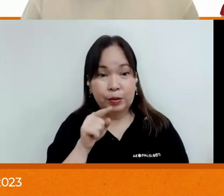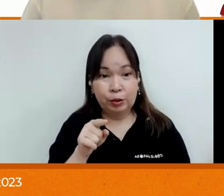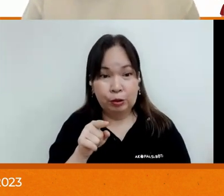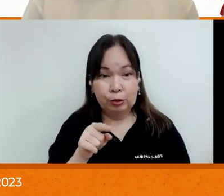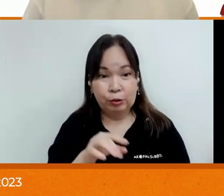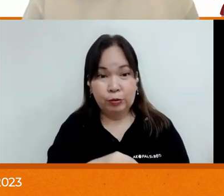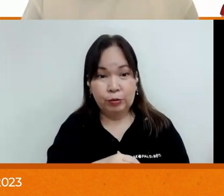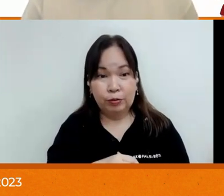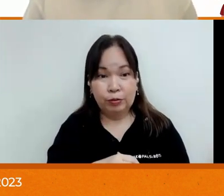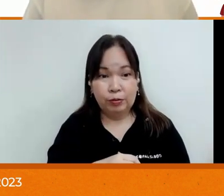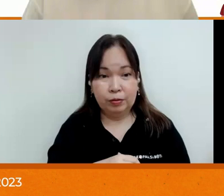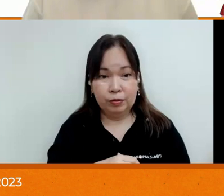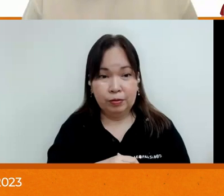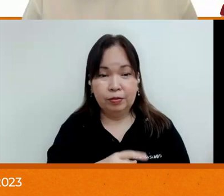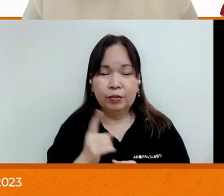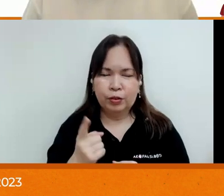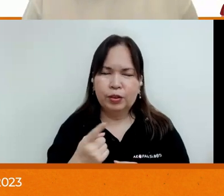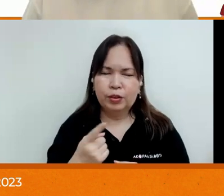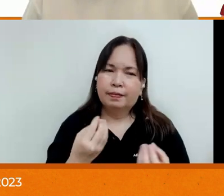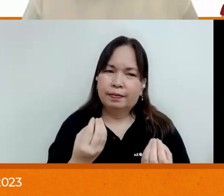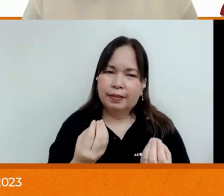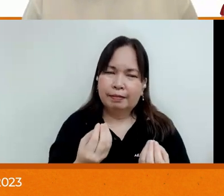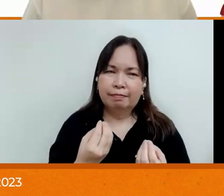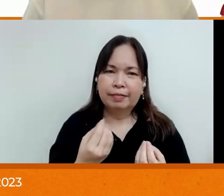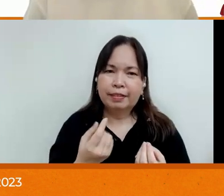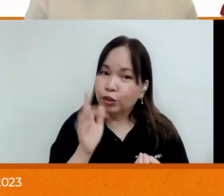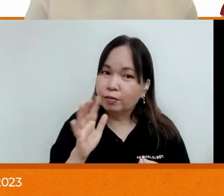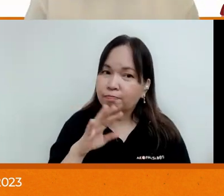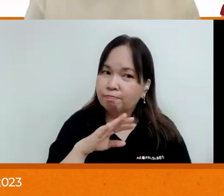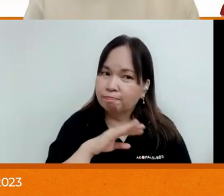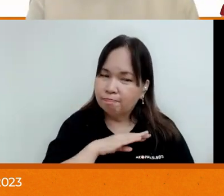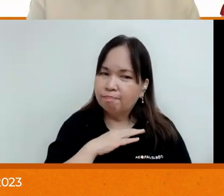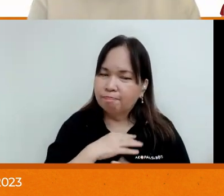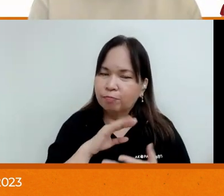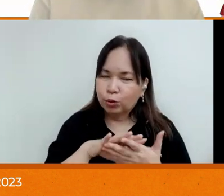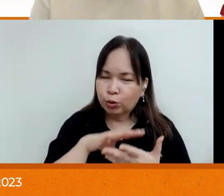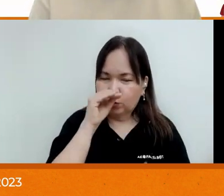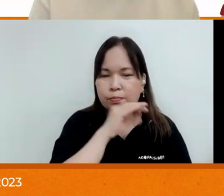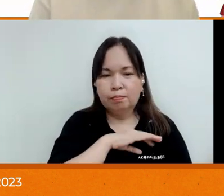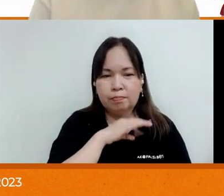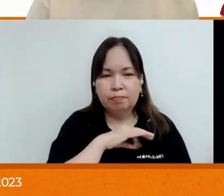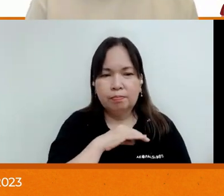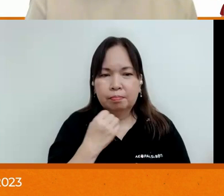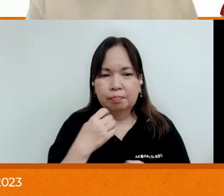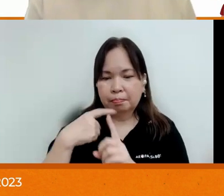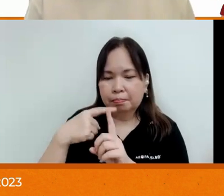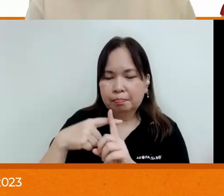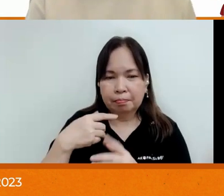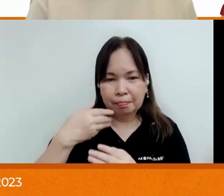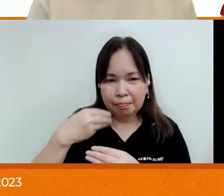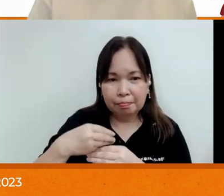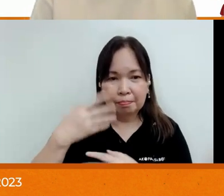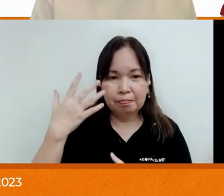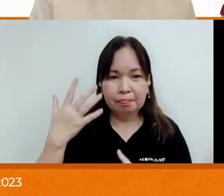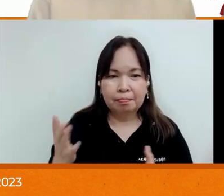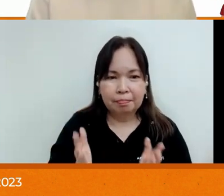you're finding this very helpful and informative. We're getting a lot of encouraging feedback. Thank